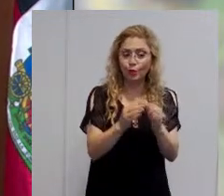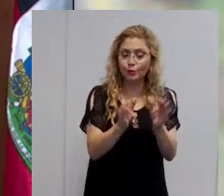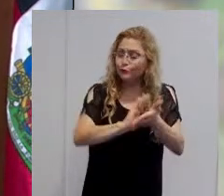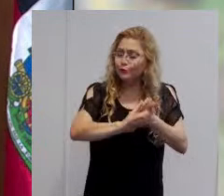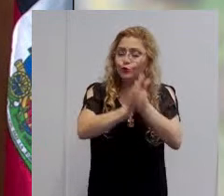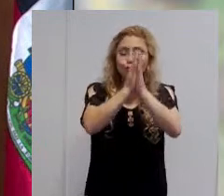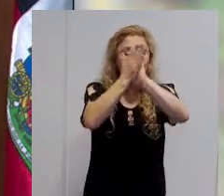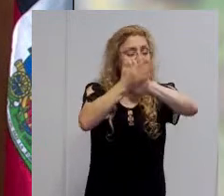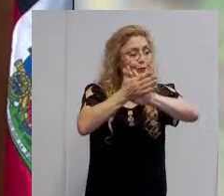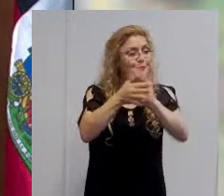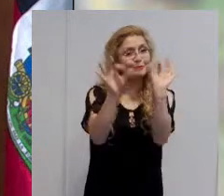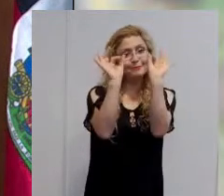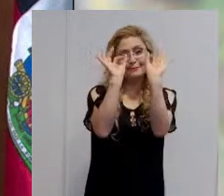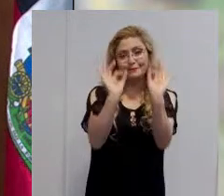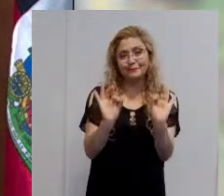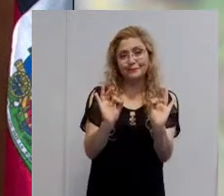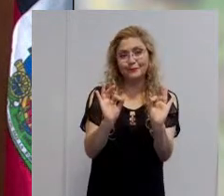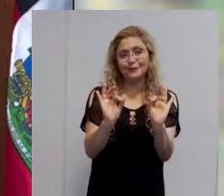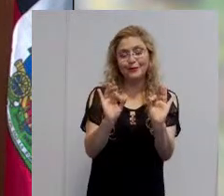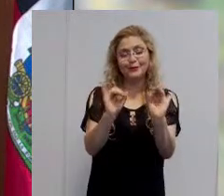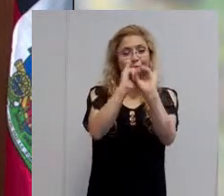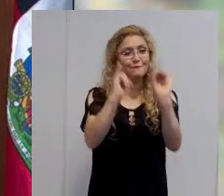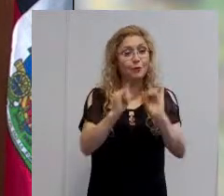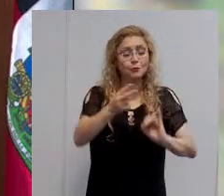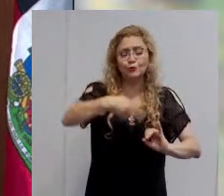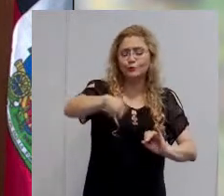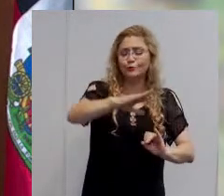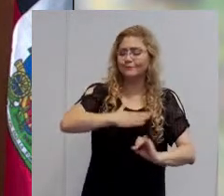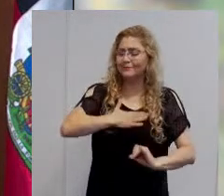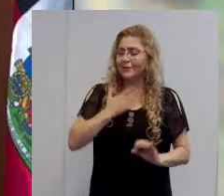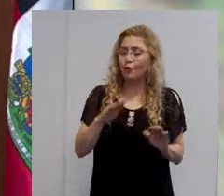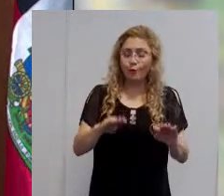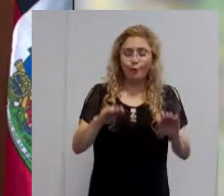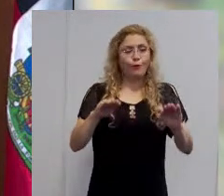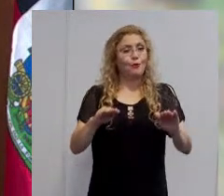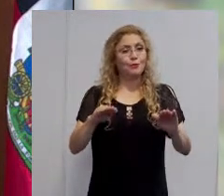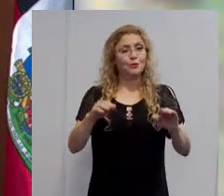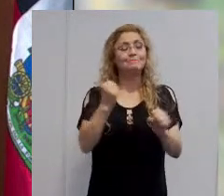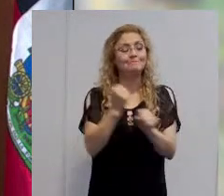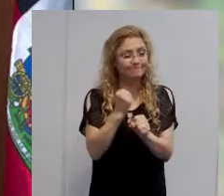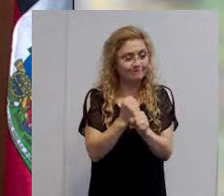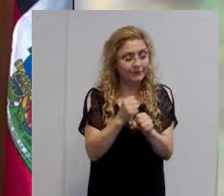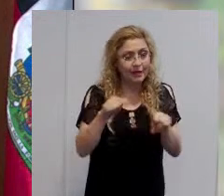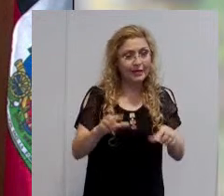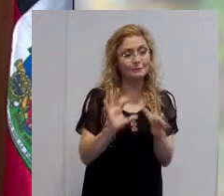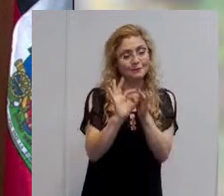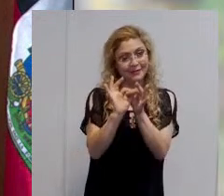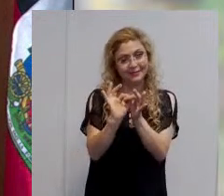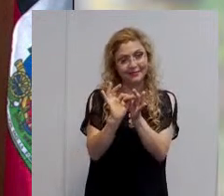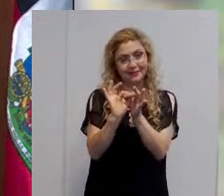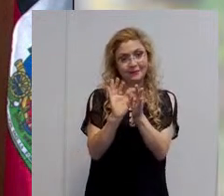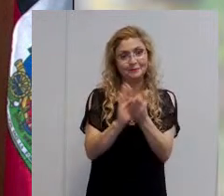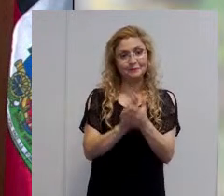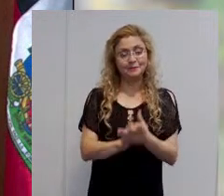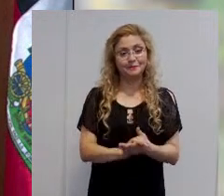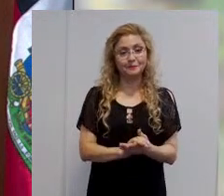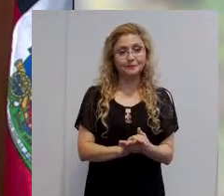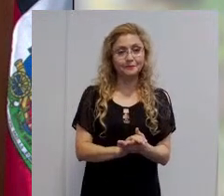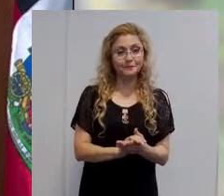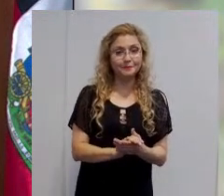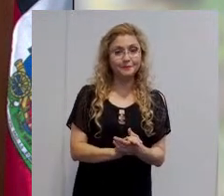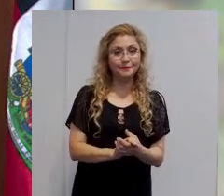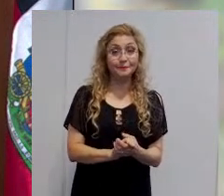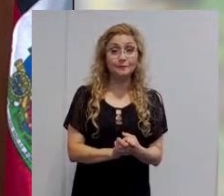and the organization. The truth is that everything has turned out excellently. We felt very comfortable working here, so thank you very